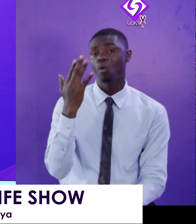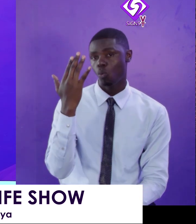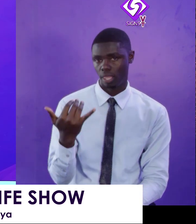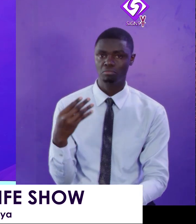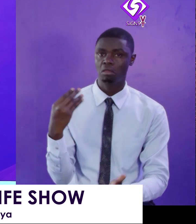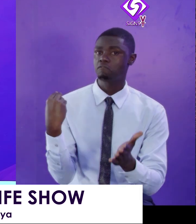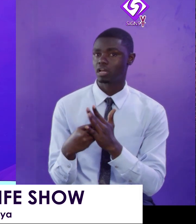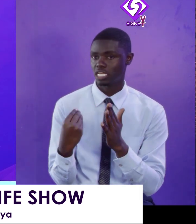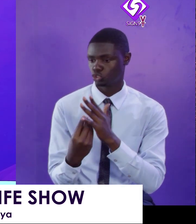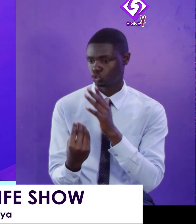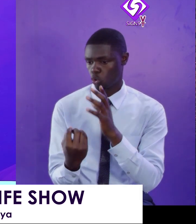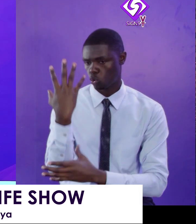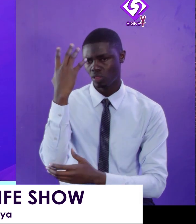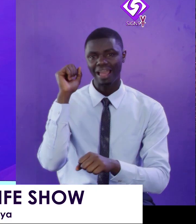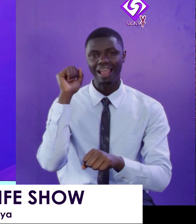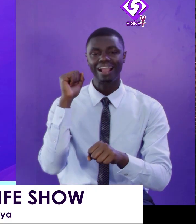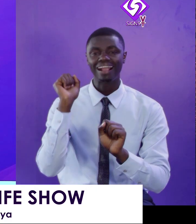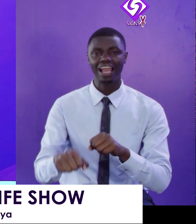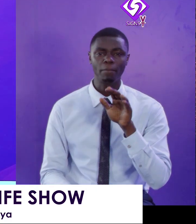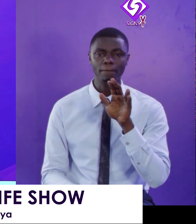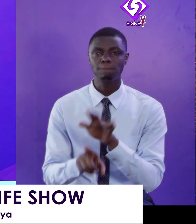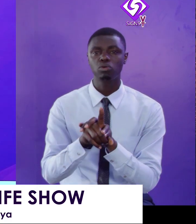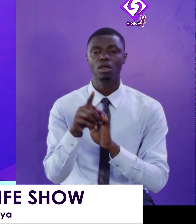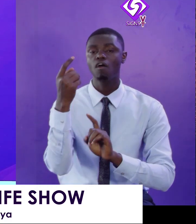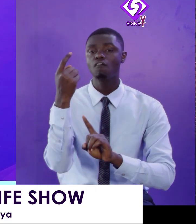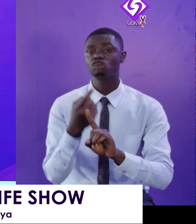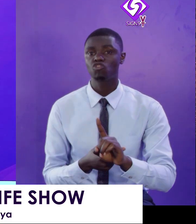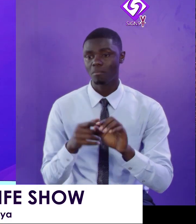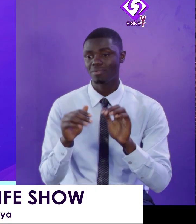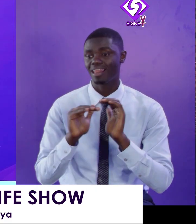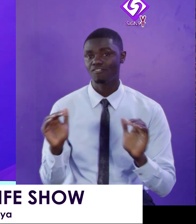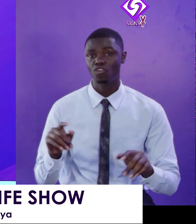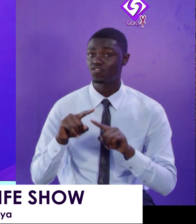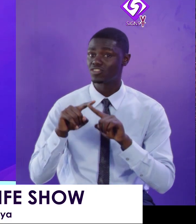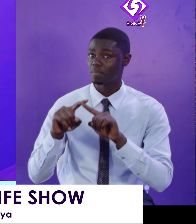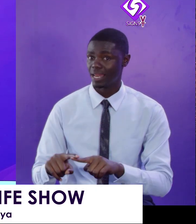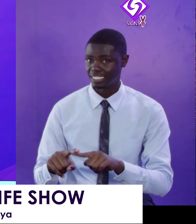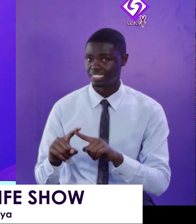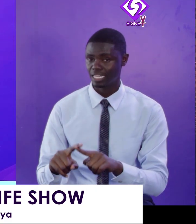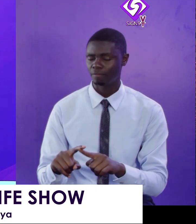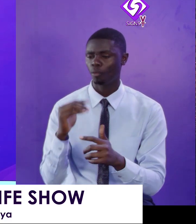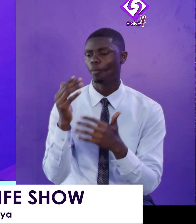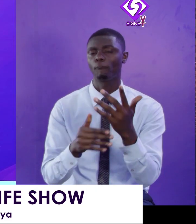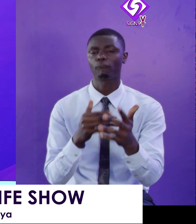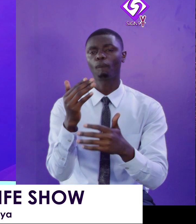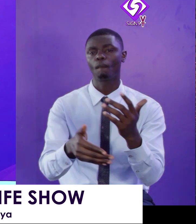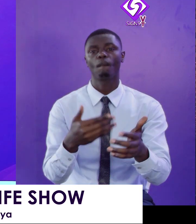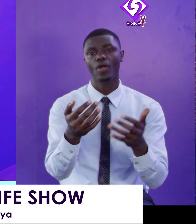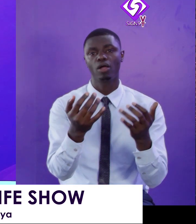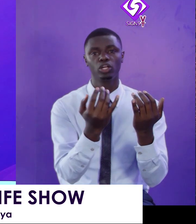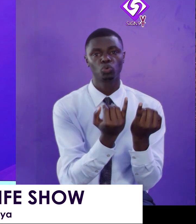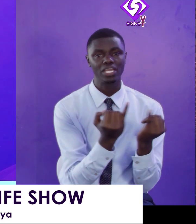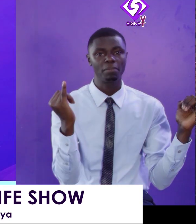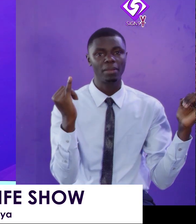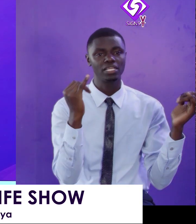financial growth can come from that level of dependency to independence to freedom. By the